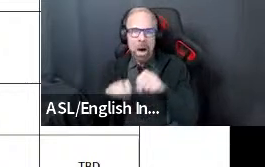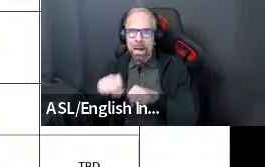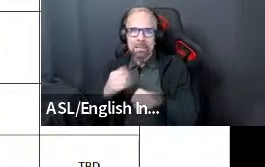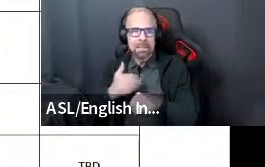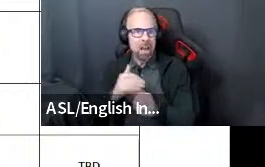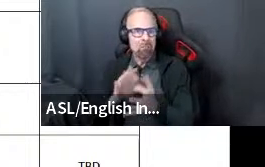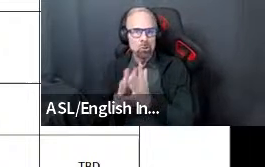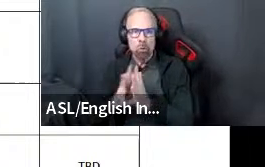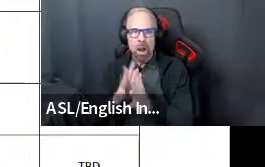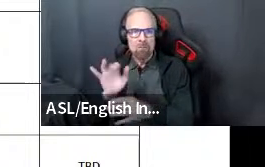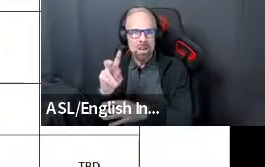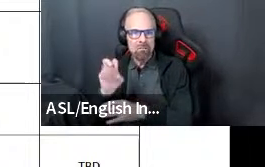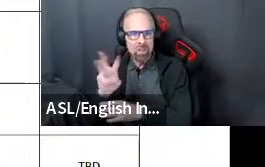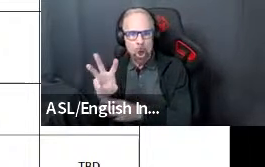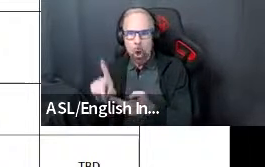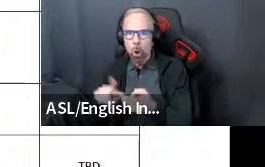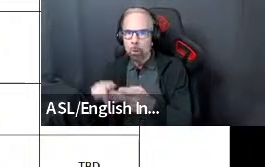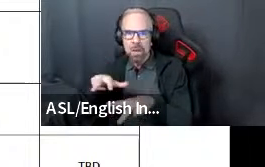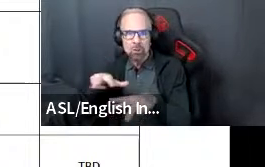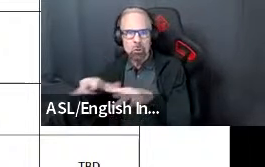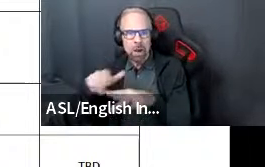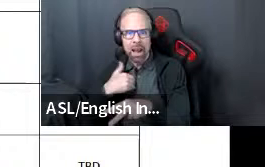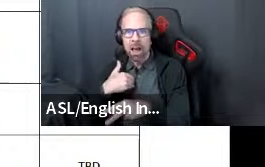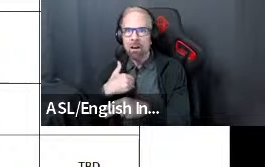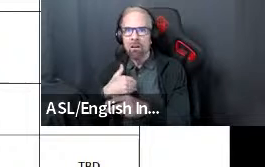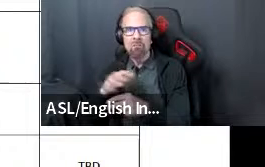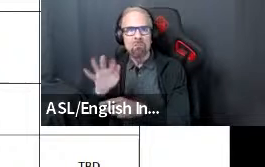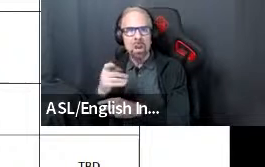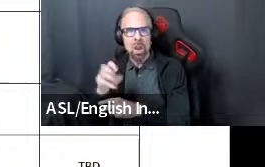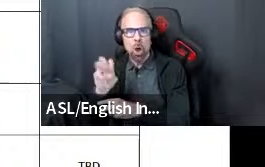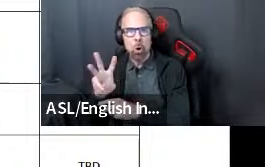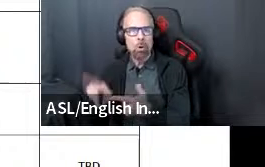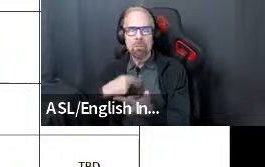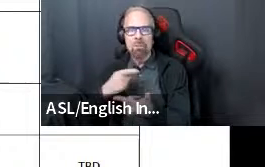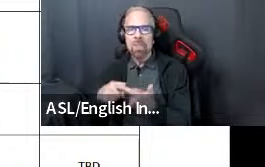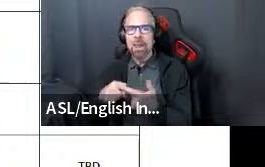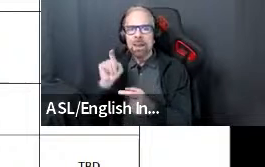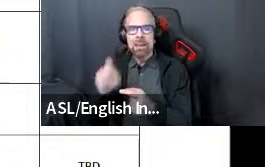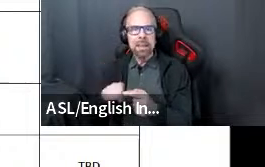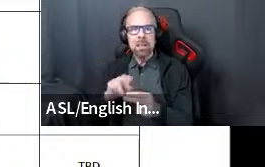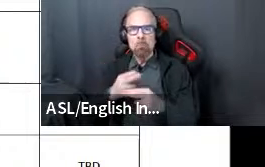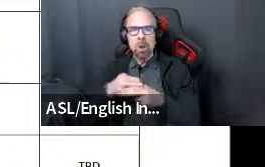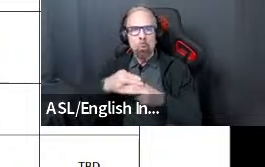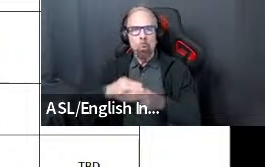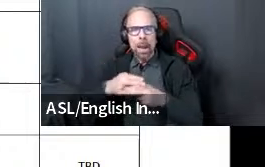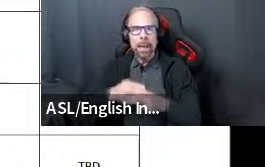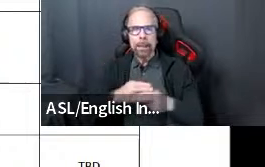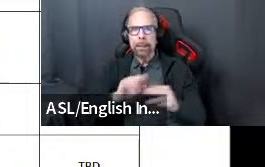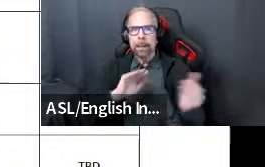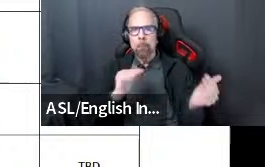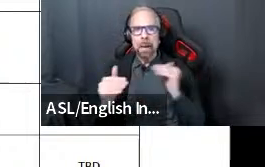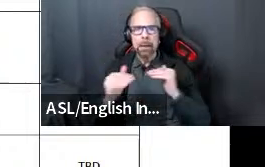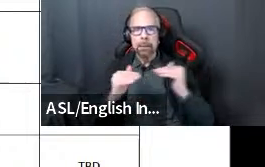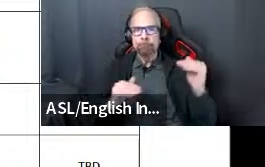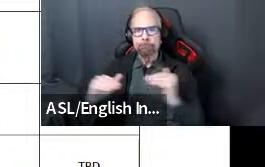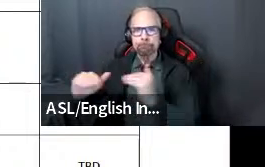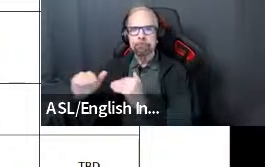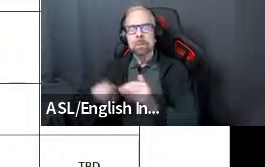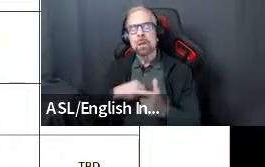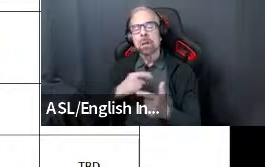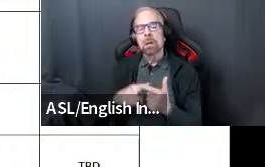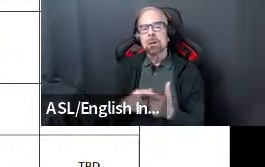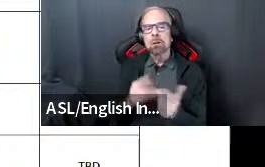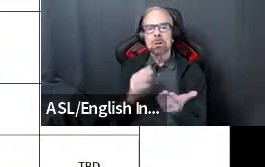those are getting equal weight or getting weighted to a certain degree. But what Emily just shared gives